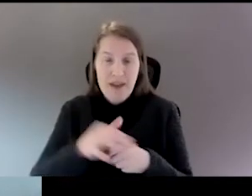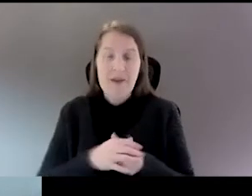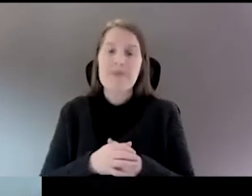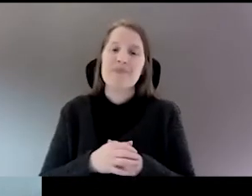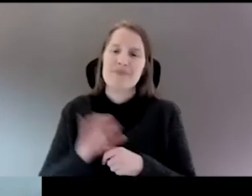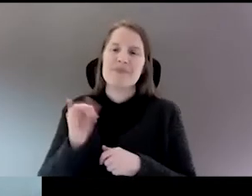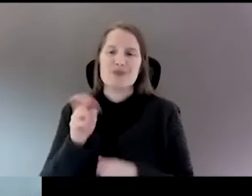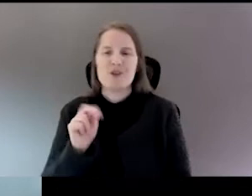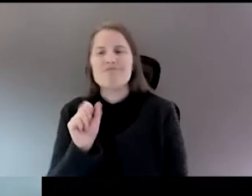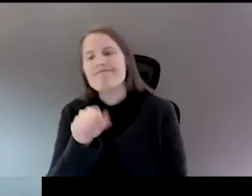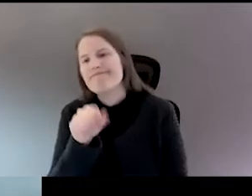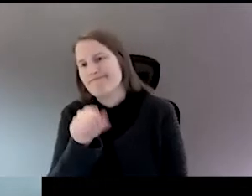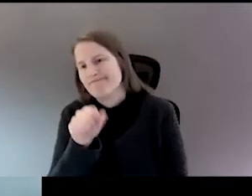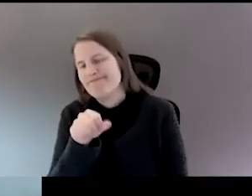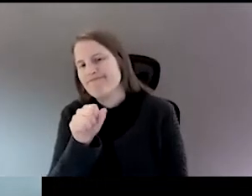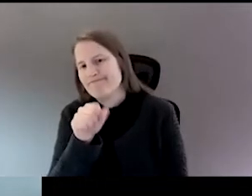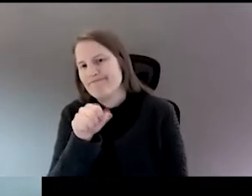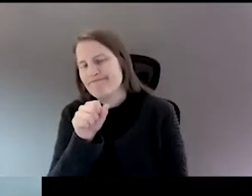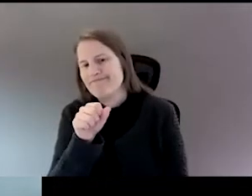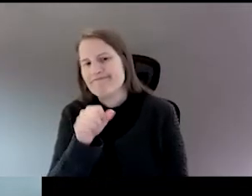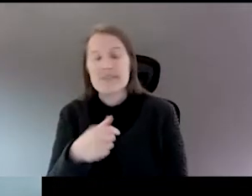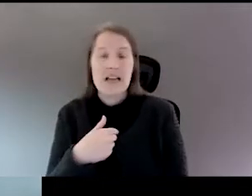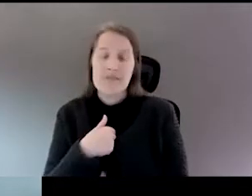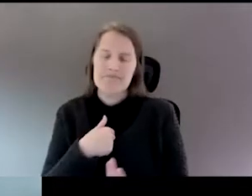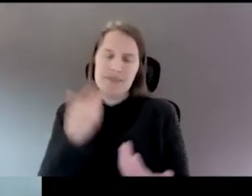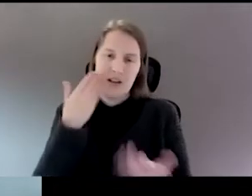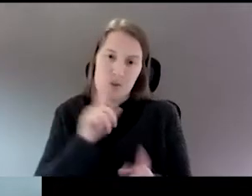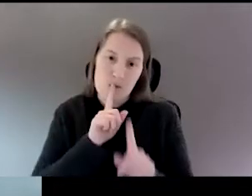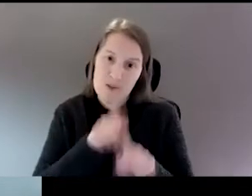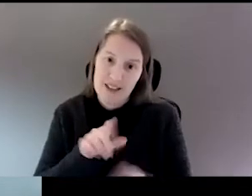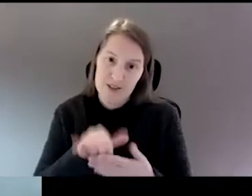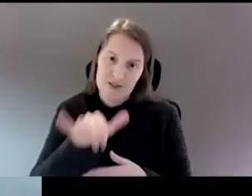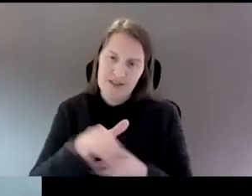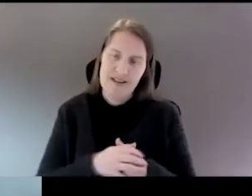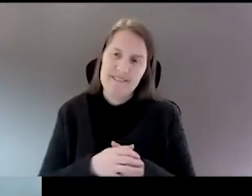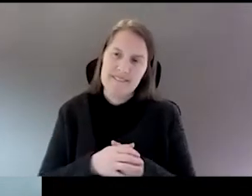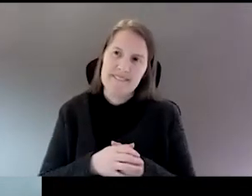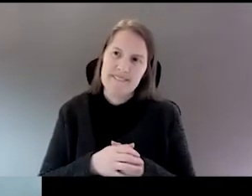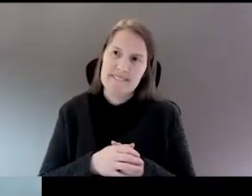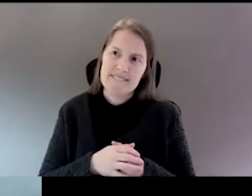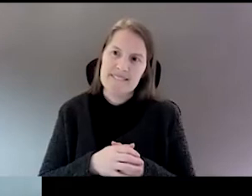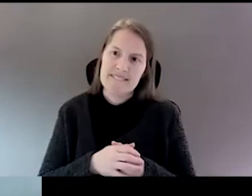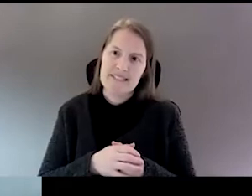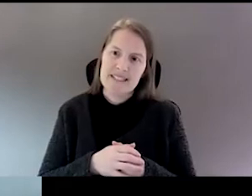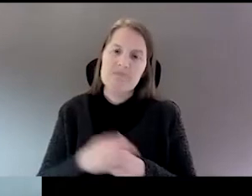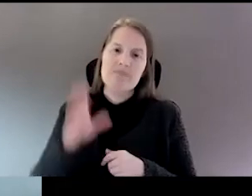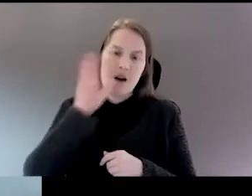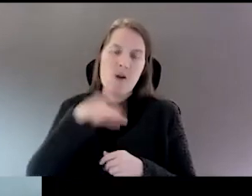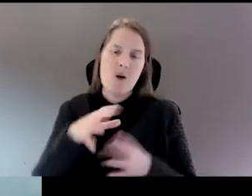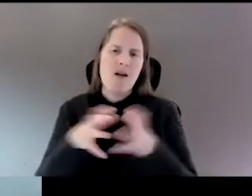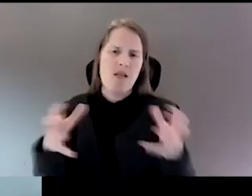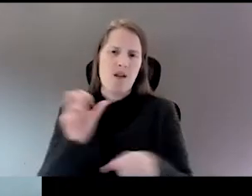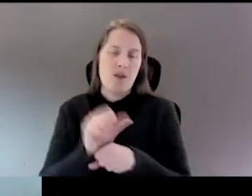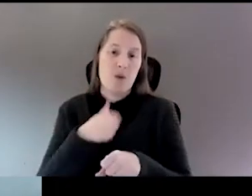yeah. I don't know the answer to that. Um, I know that a lot of work that I've done when I had